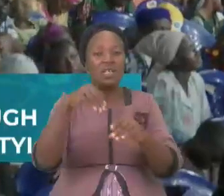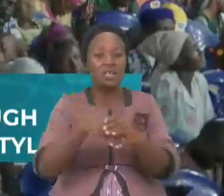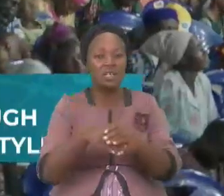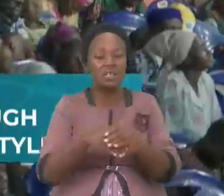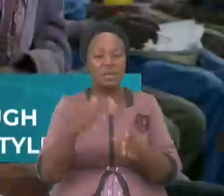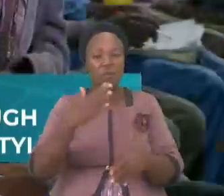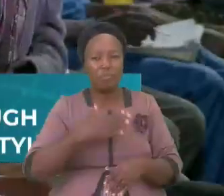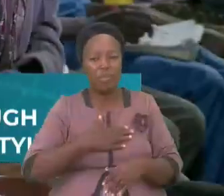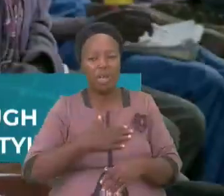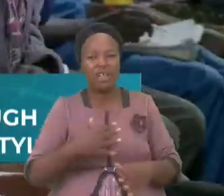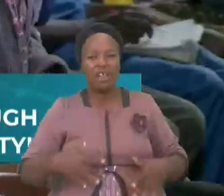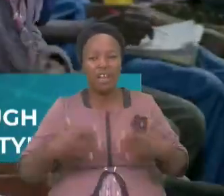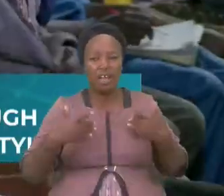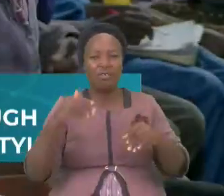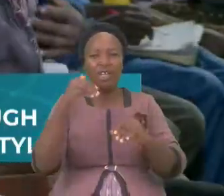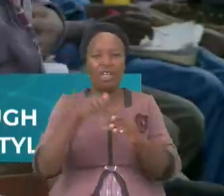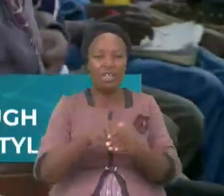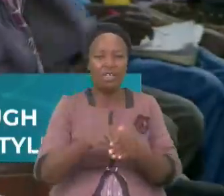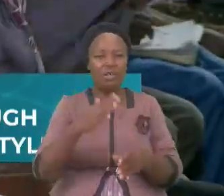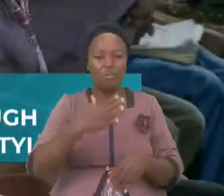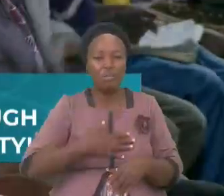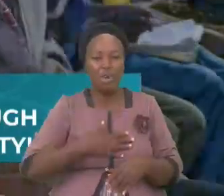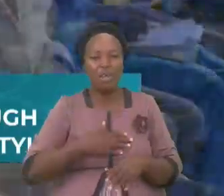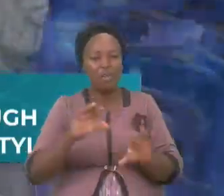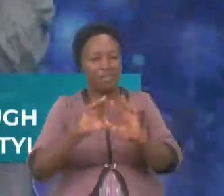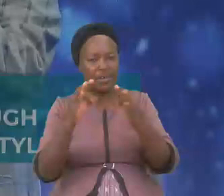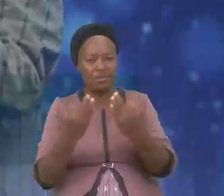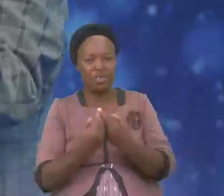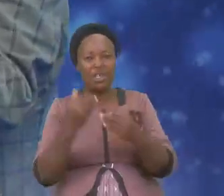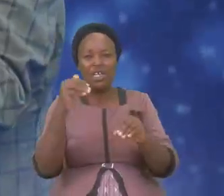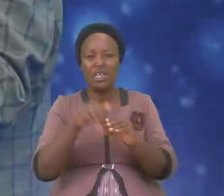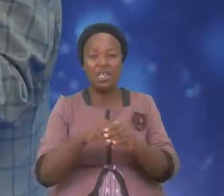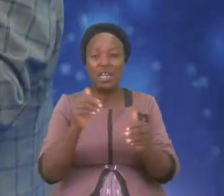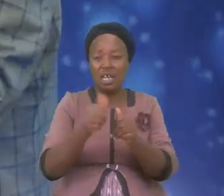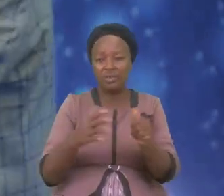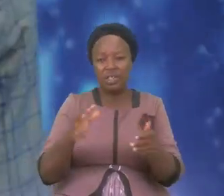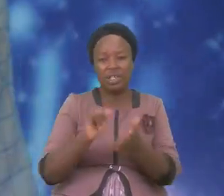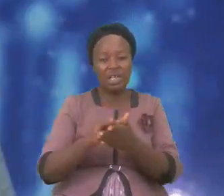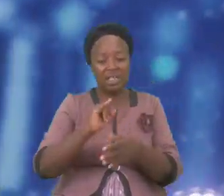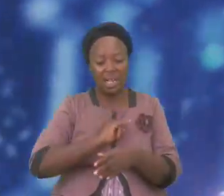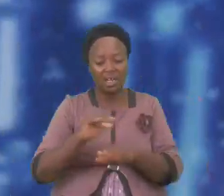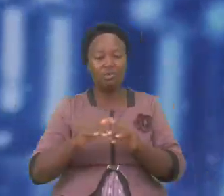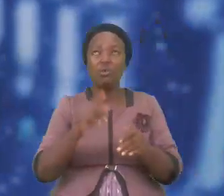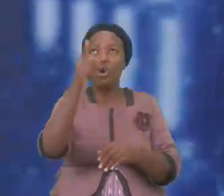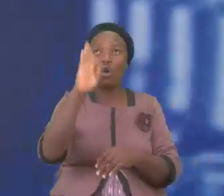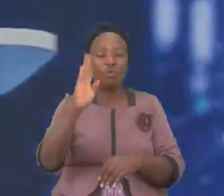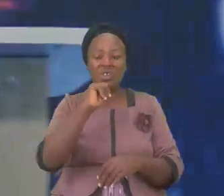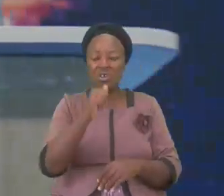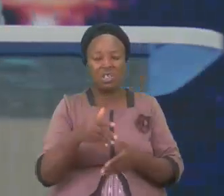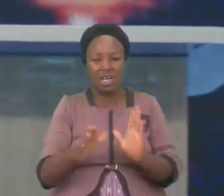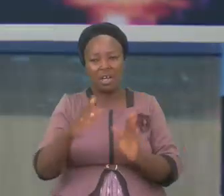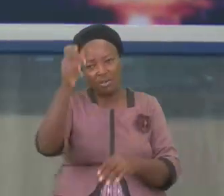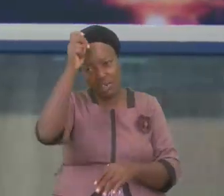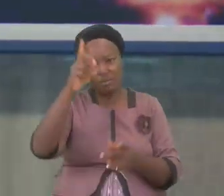do. God will not allow Satan to have the final say in